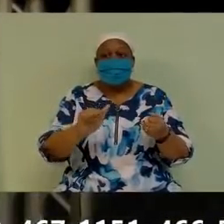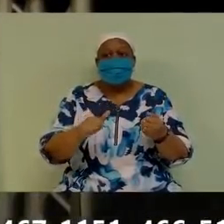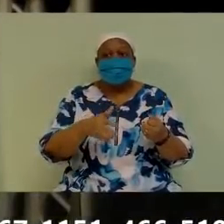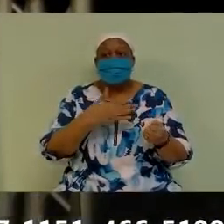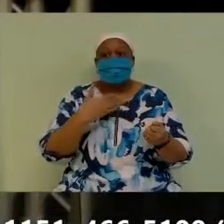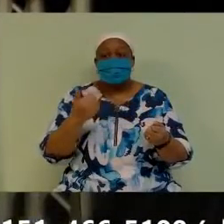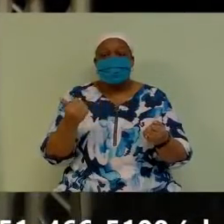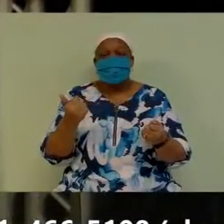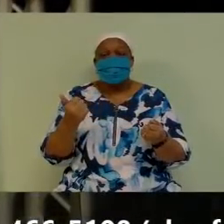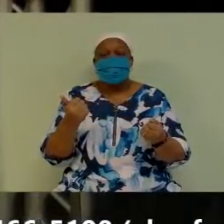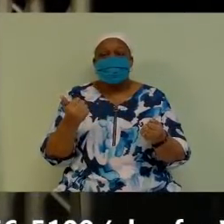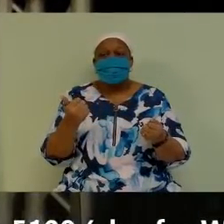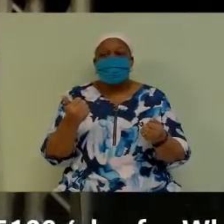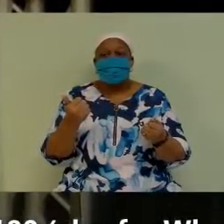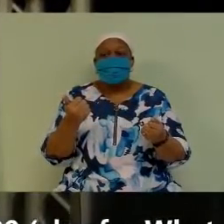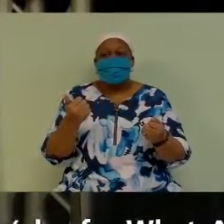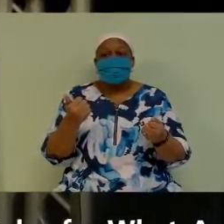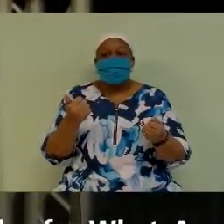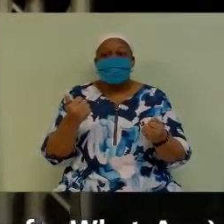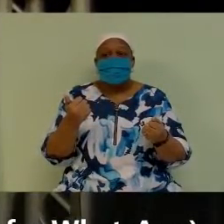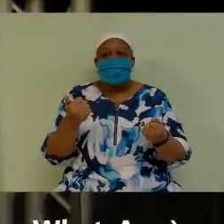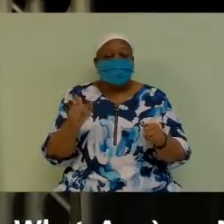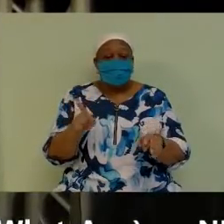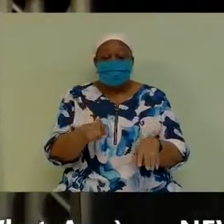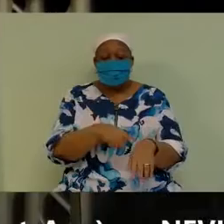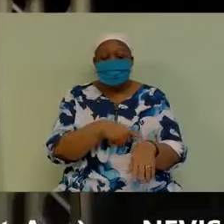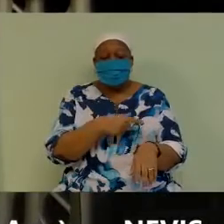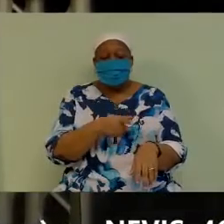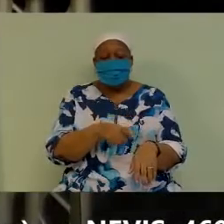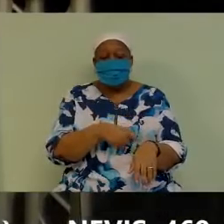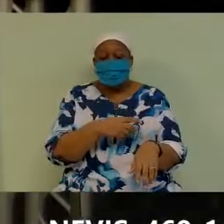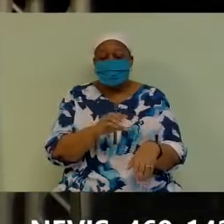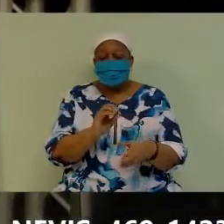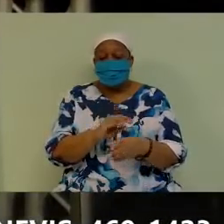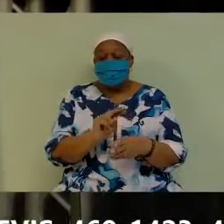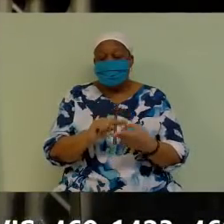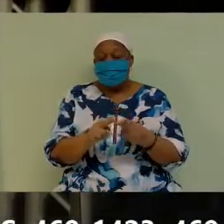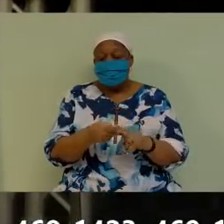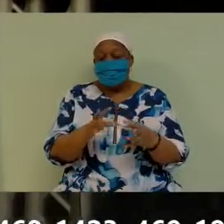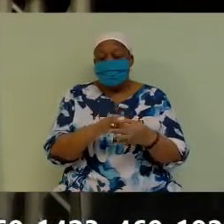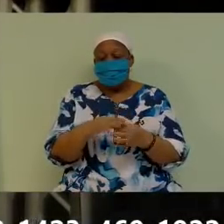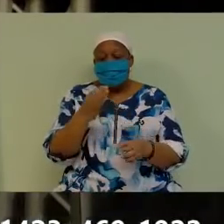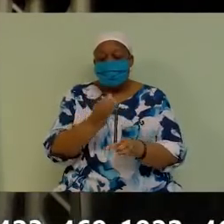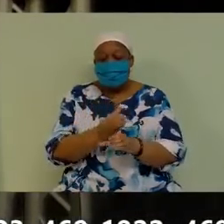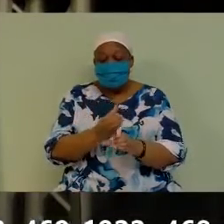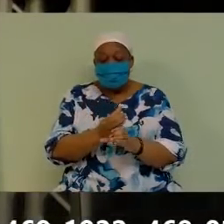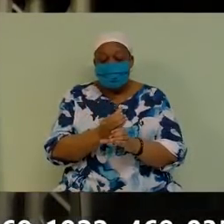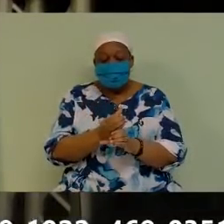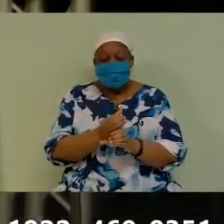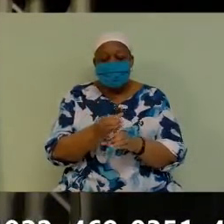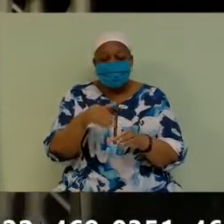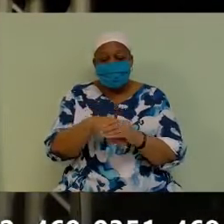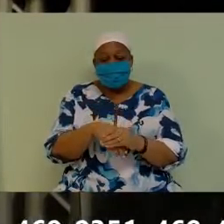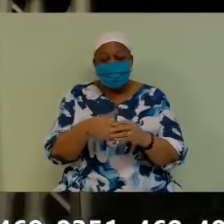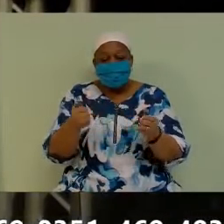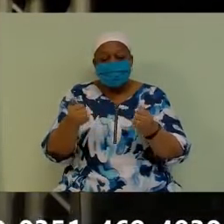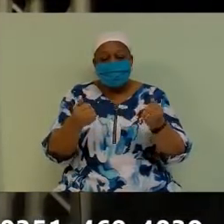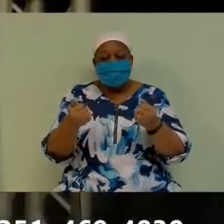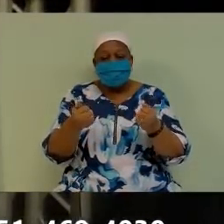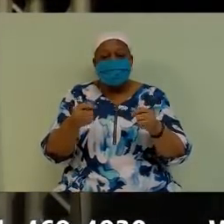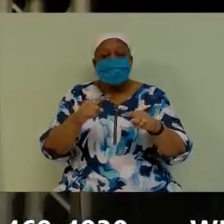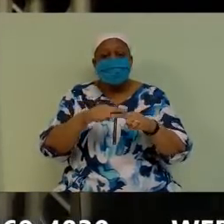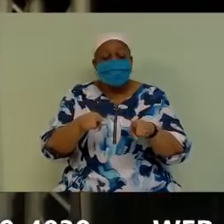not the length of the motorcade or the number of cars in the motorcades that is of concern, but it is the